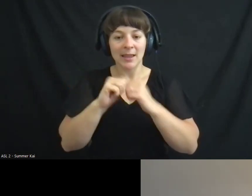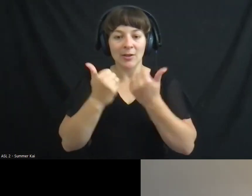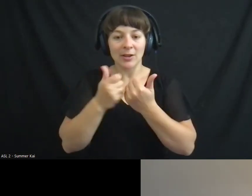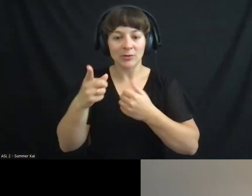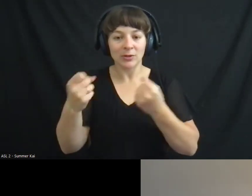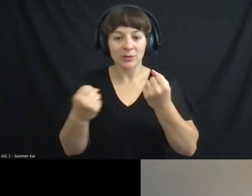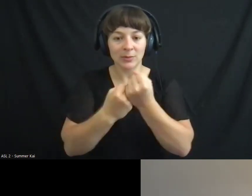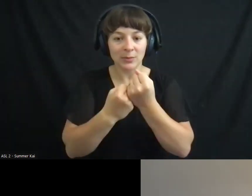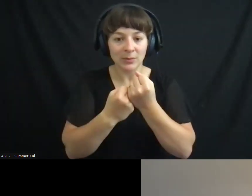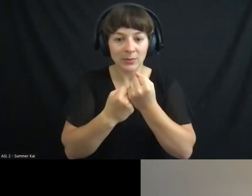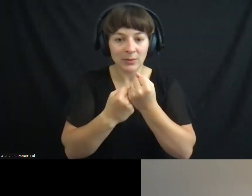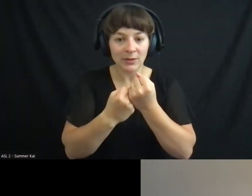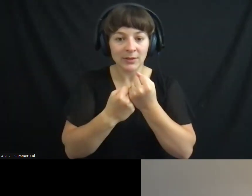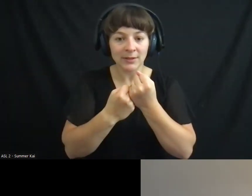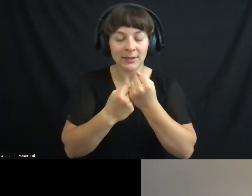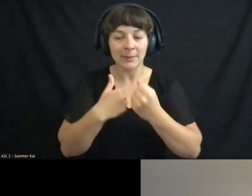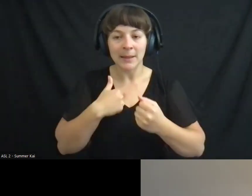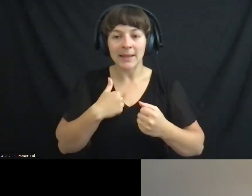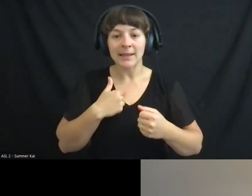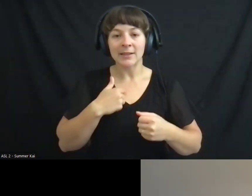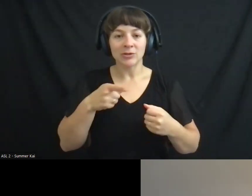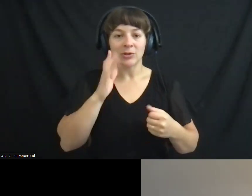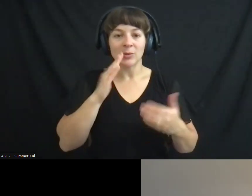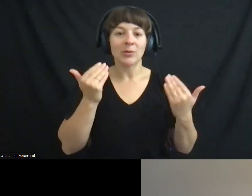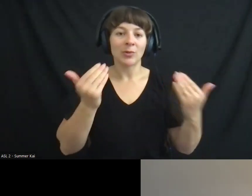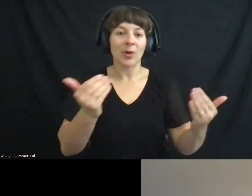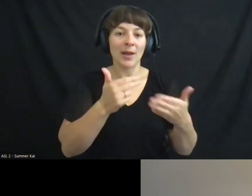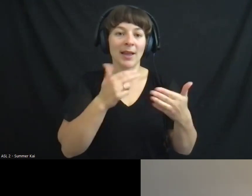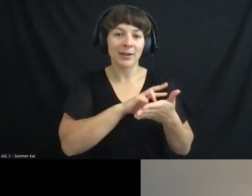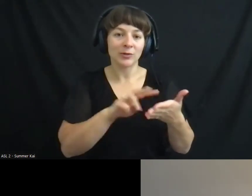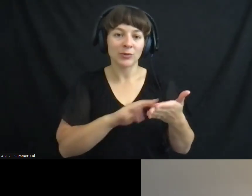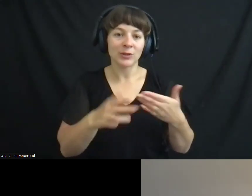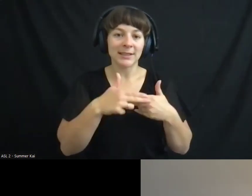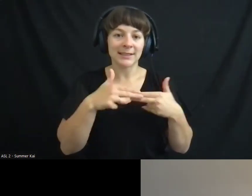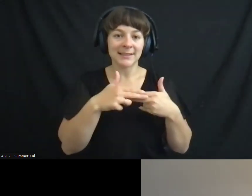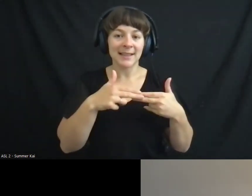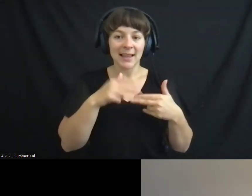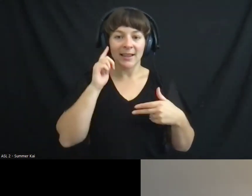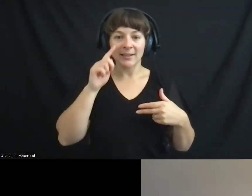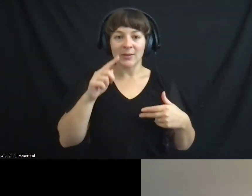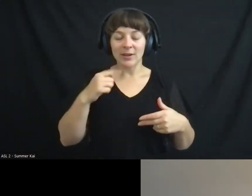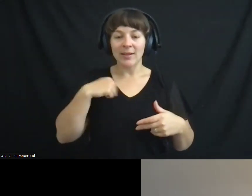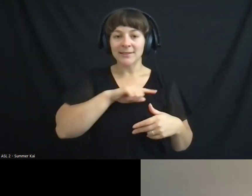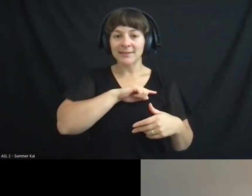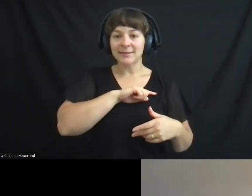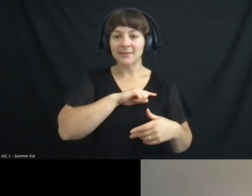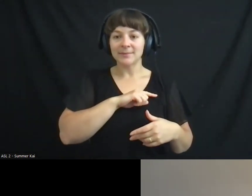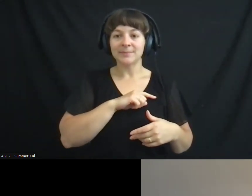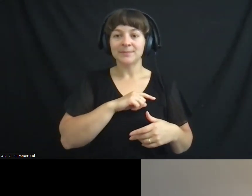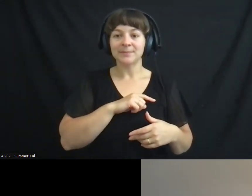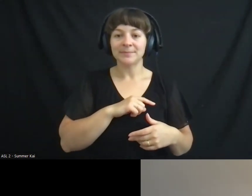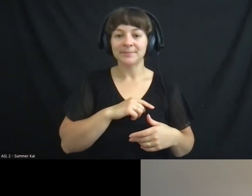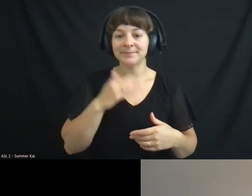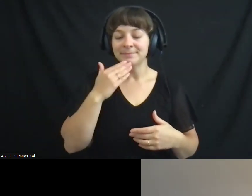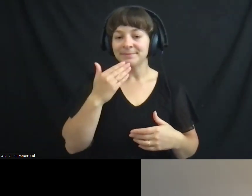subcommittee for transportation. She's going to go ahead and read from the slides that we would otherwise have presented, but they got